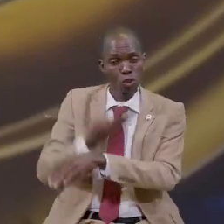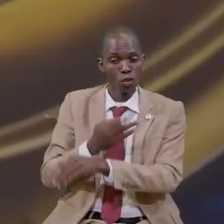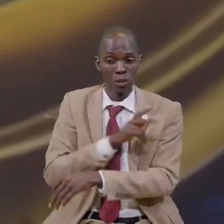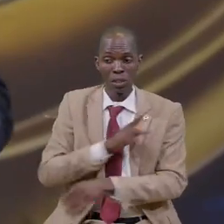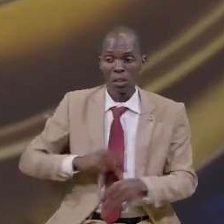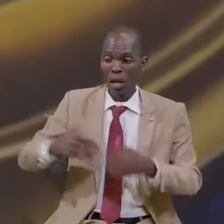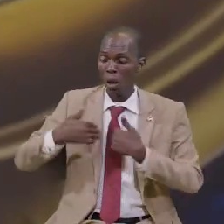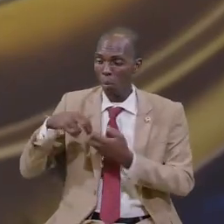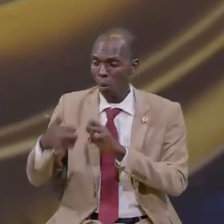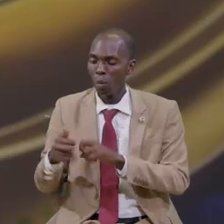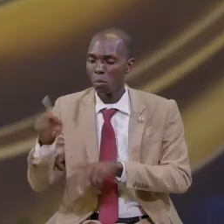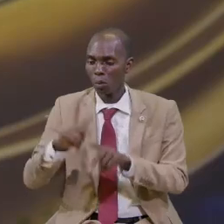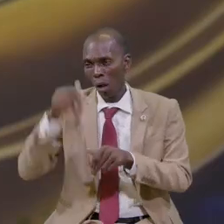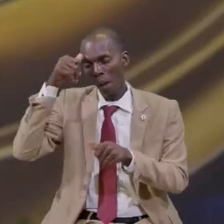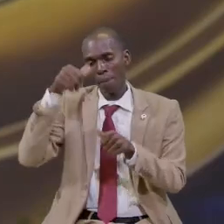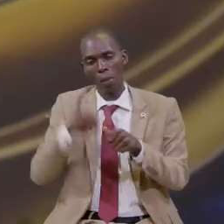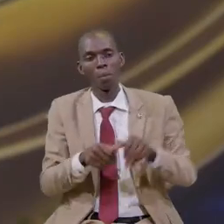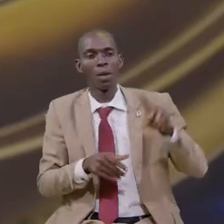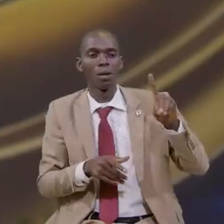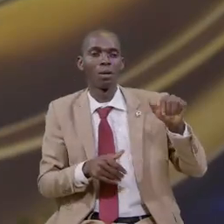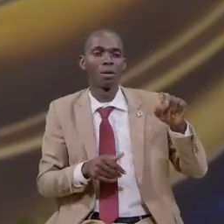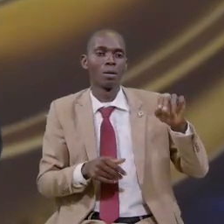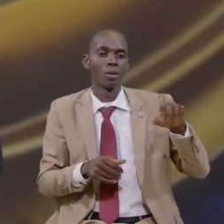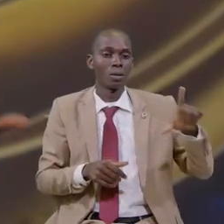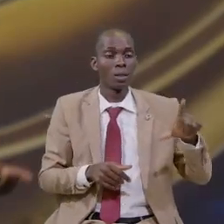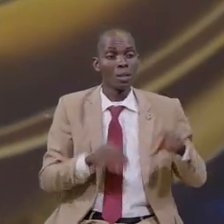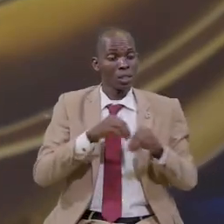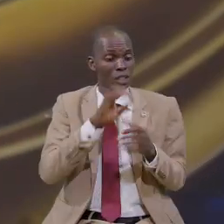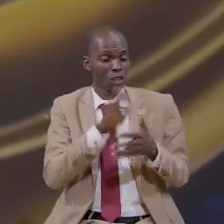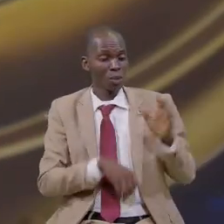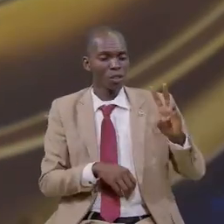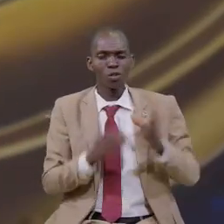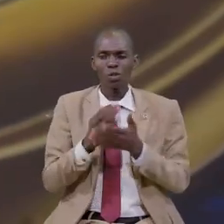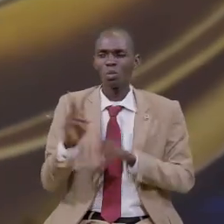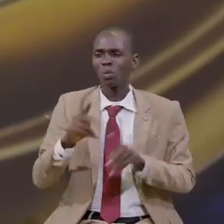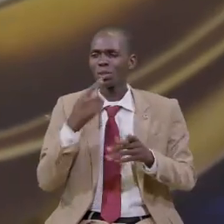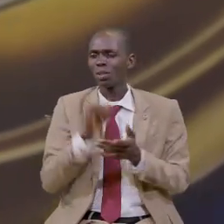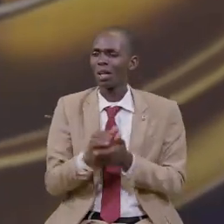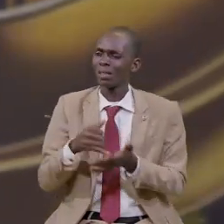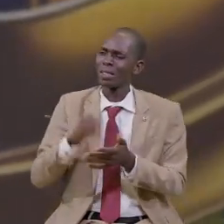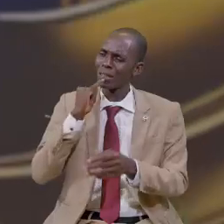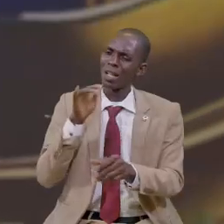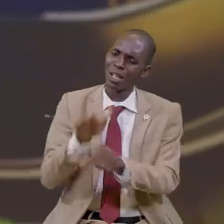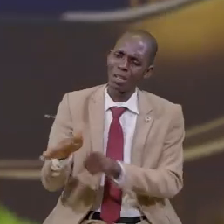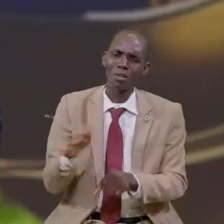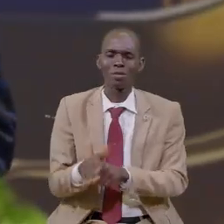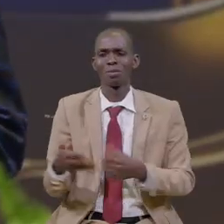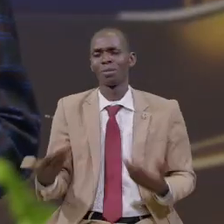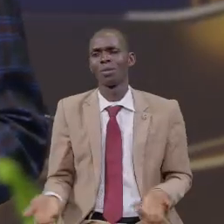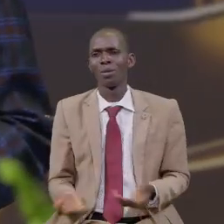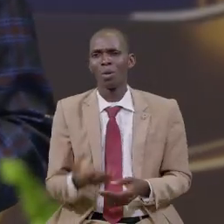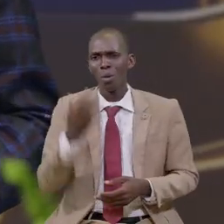Daniel again. Chapter 6, some people said, this is enough. How can this man, when did he